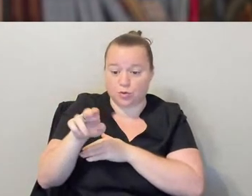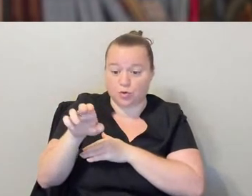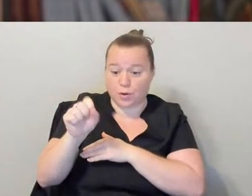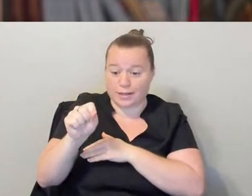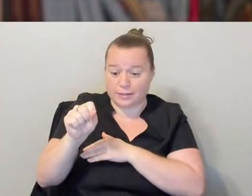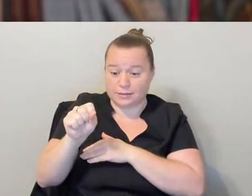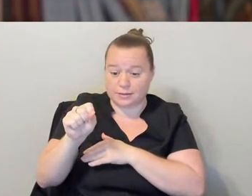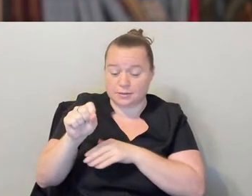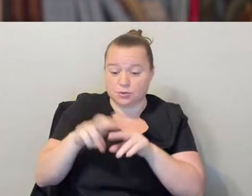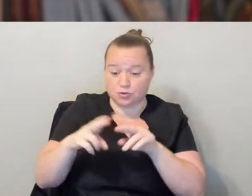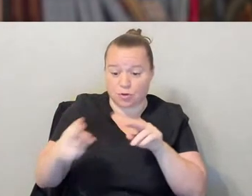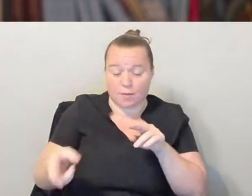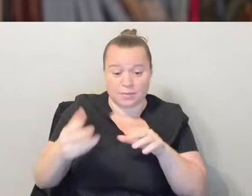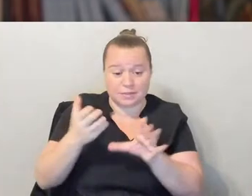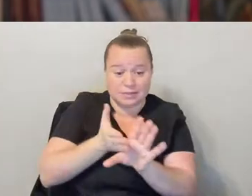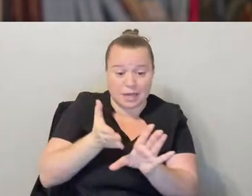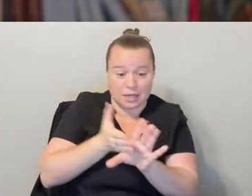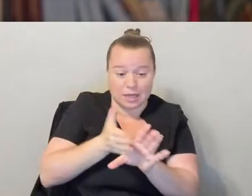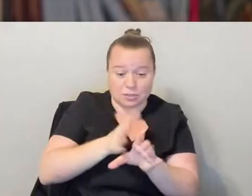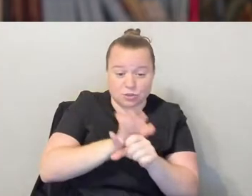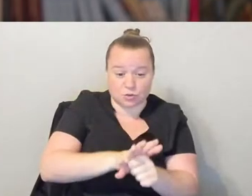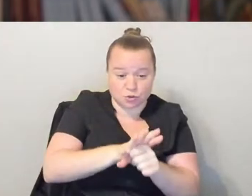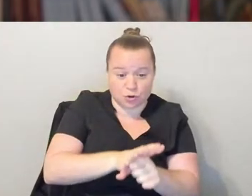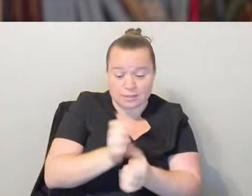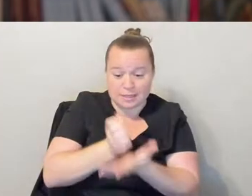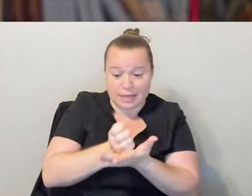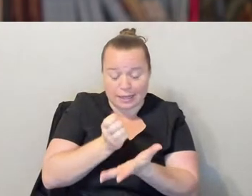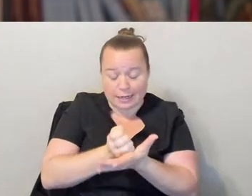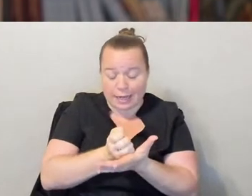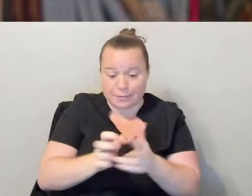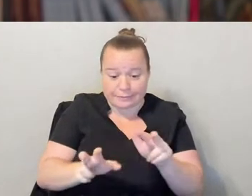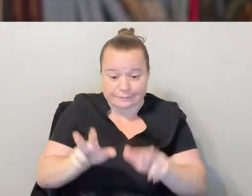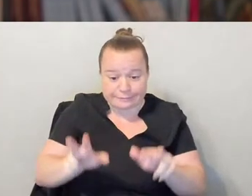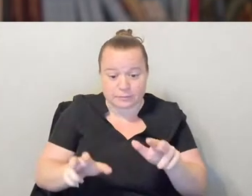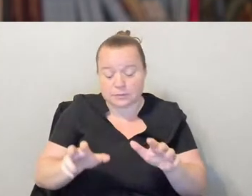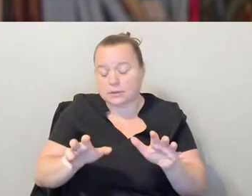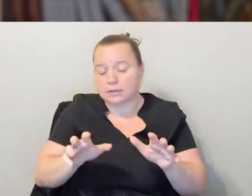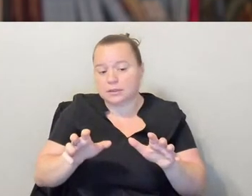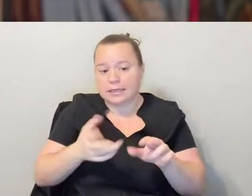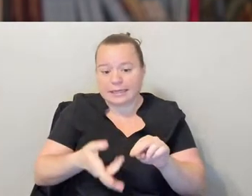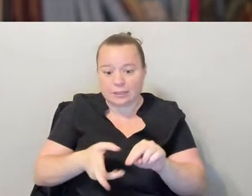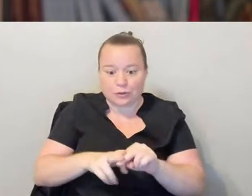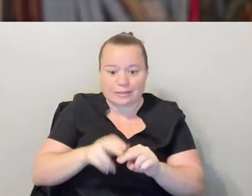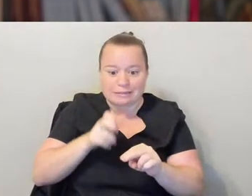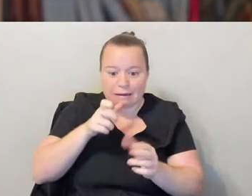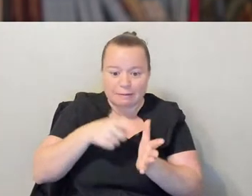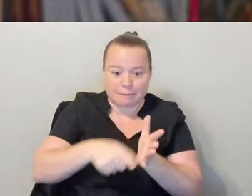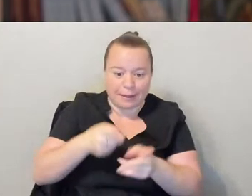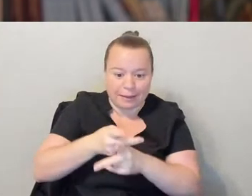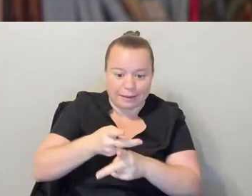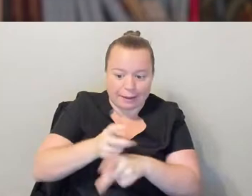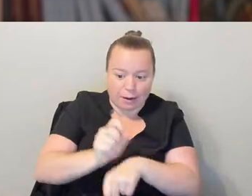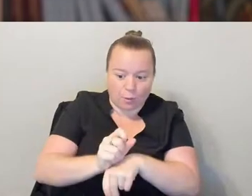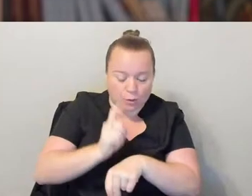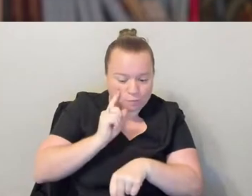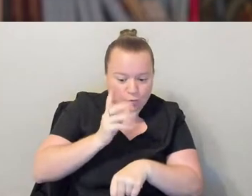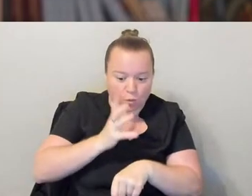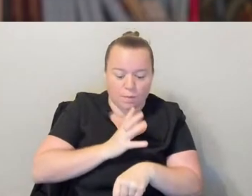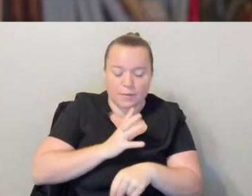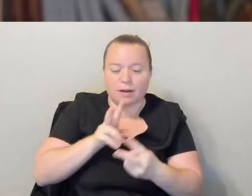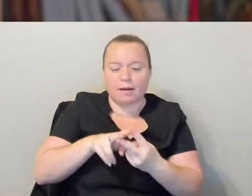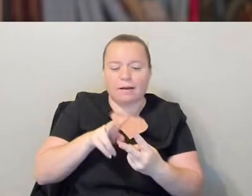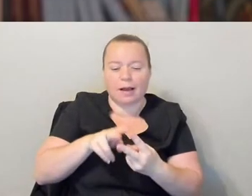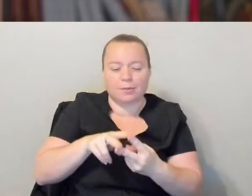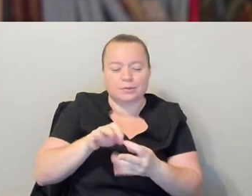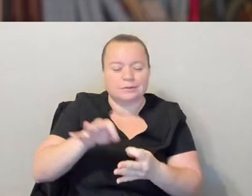Psychological distress, economic uncertainty, and an increase in unpaid care work for women led couples to delay having